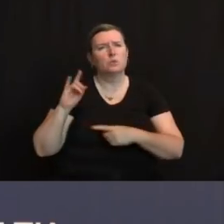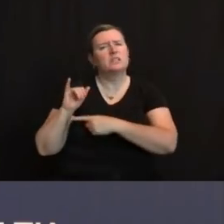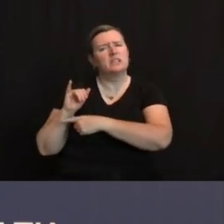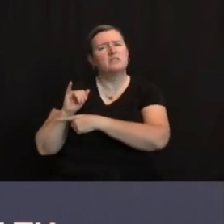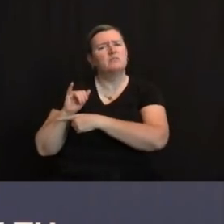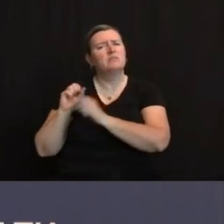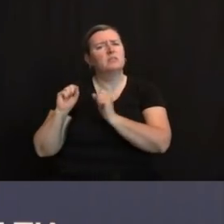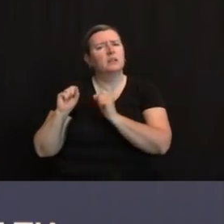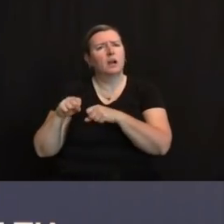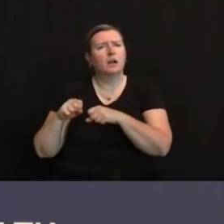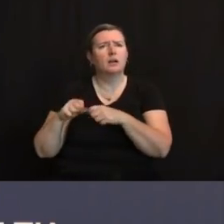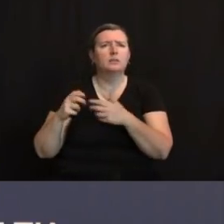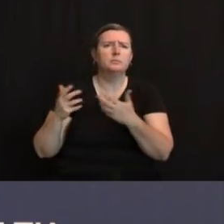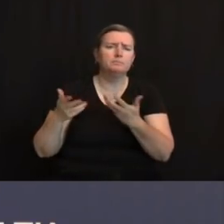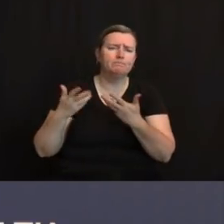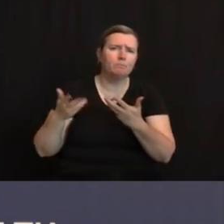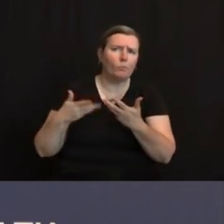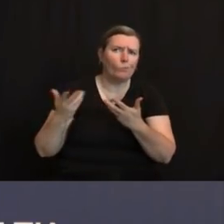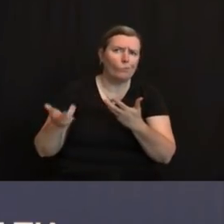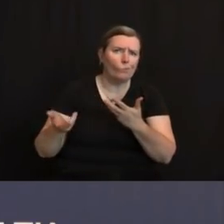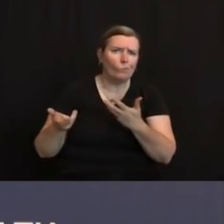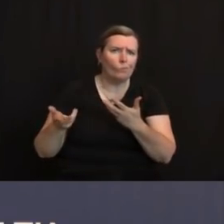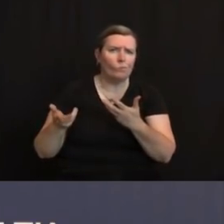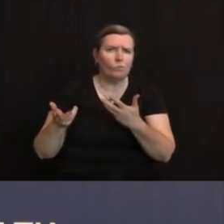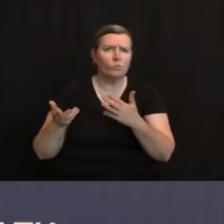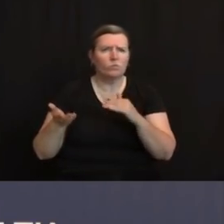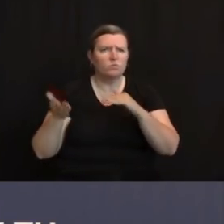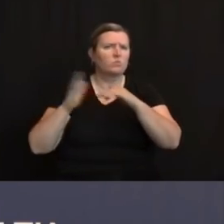you ramp up public awareness?